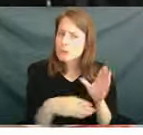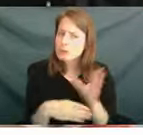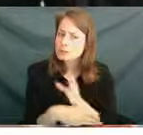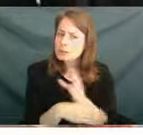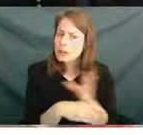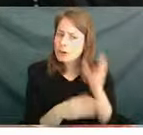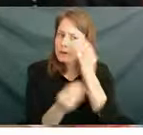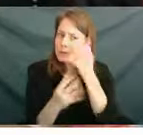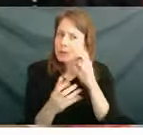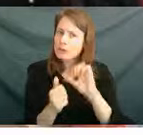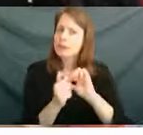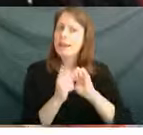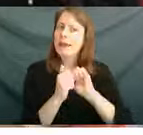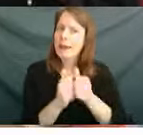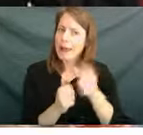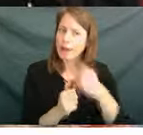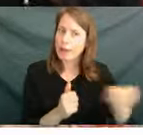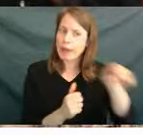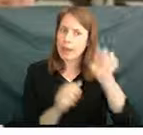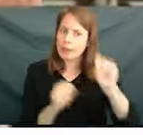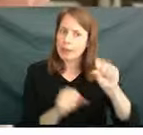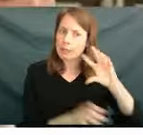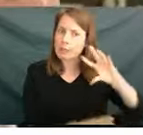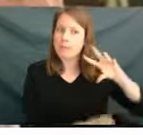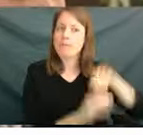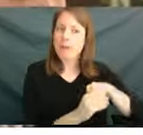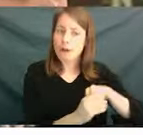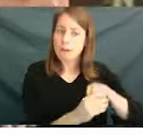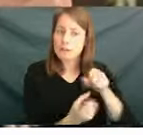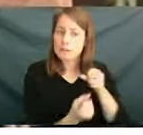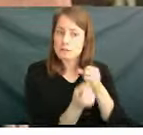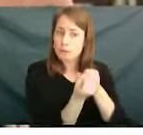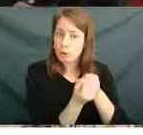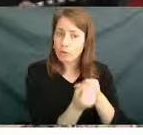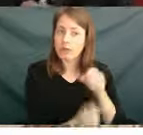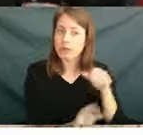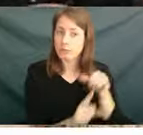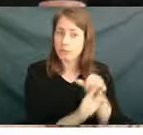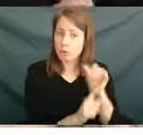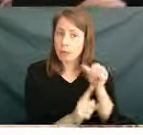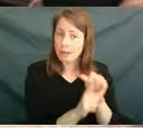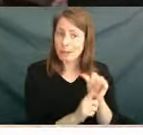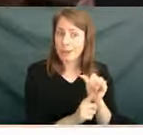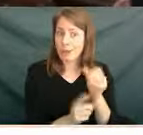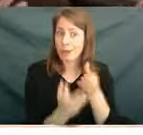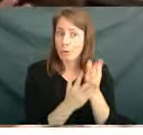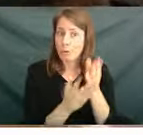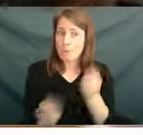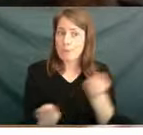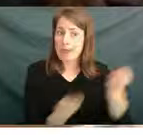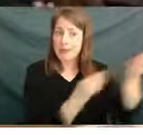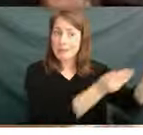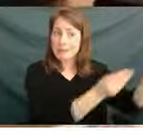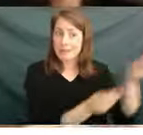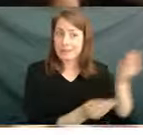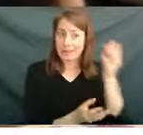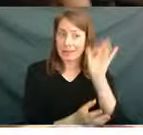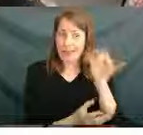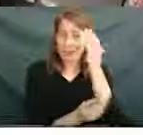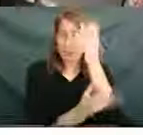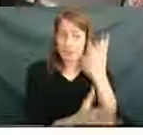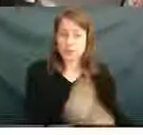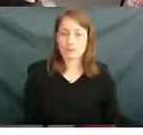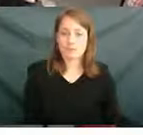other people and their property, so like their pictures, like don't send them to other people so it gets all around and